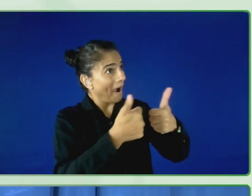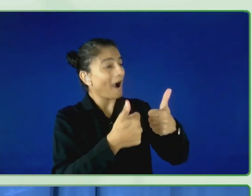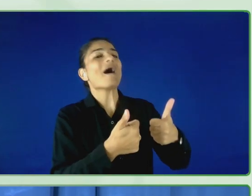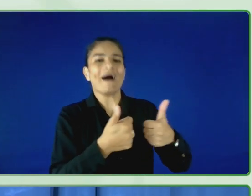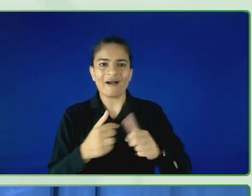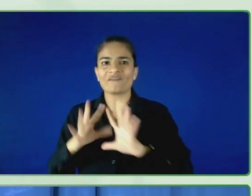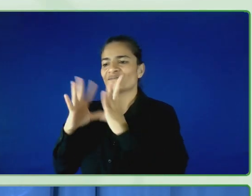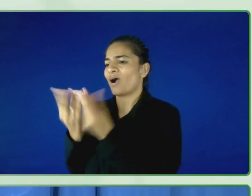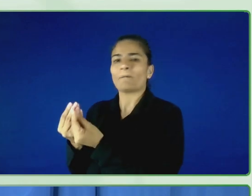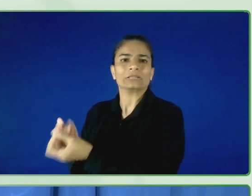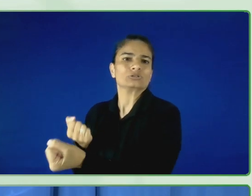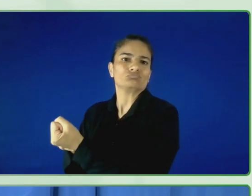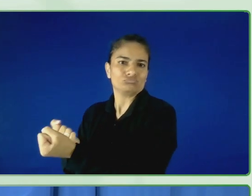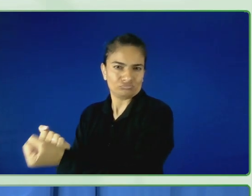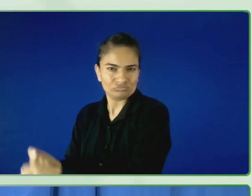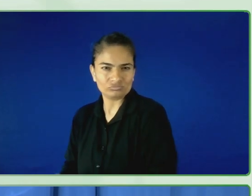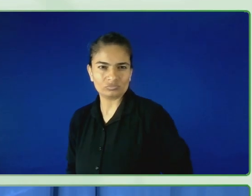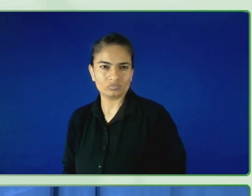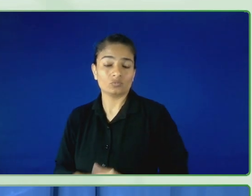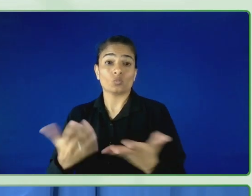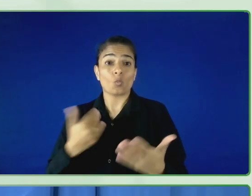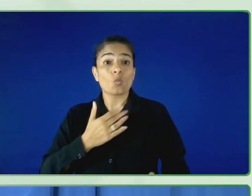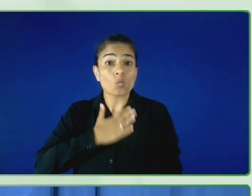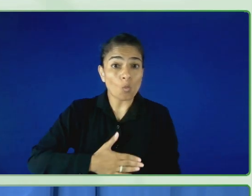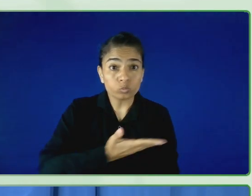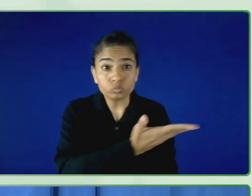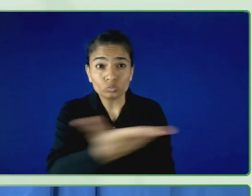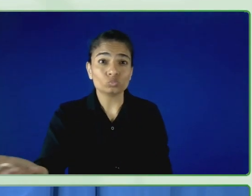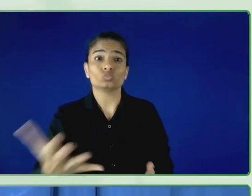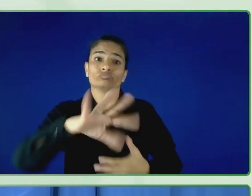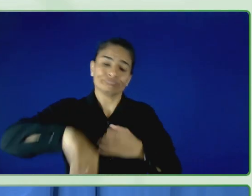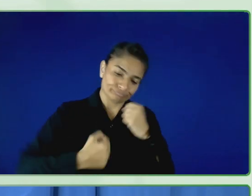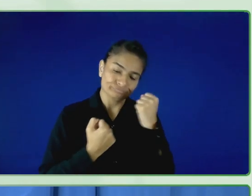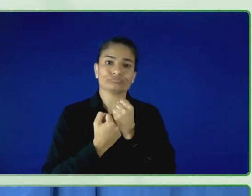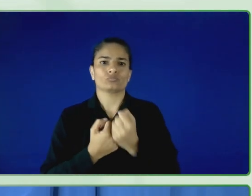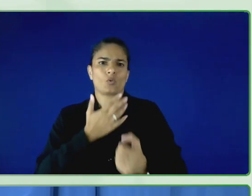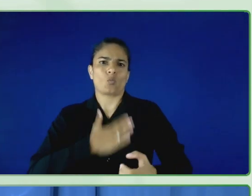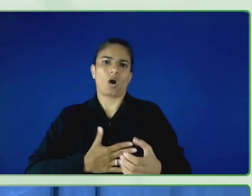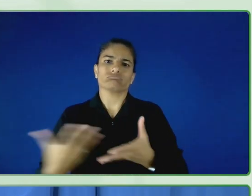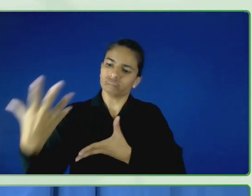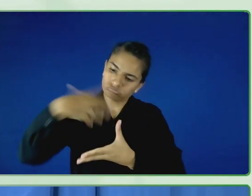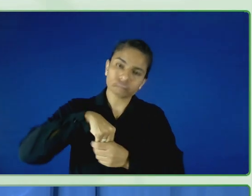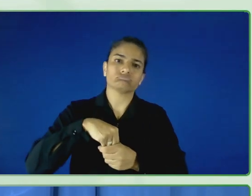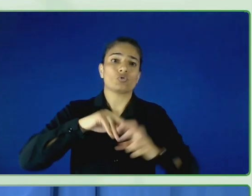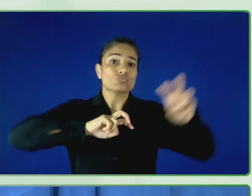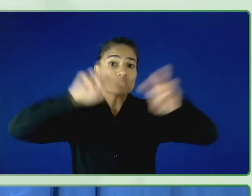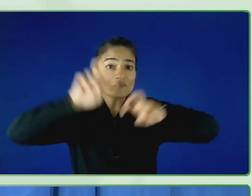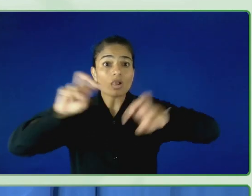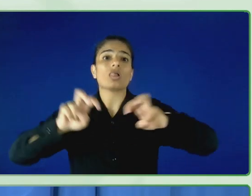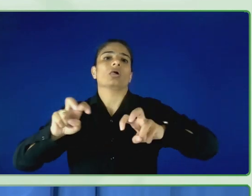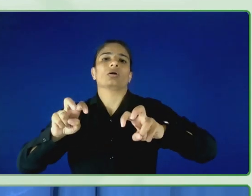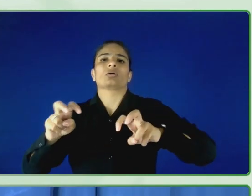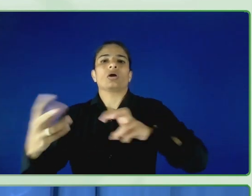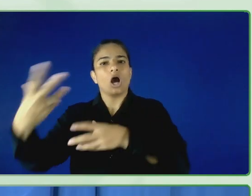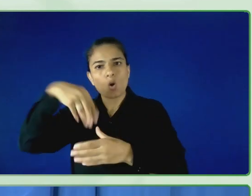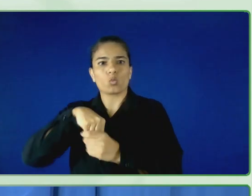us, enable inclusion, and enable inclusion in more markets. We are looking for partners to expand our impact